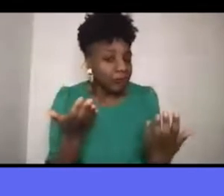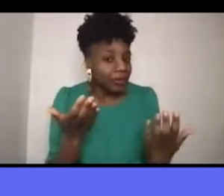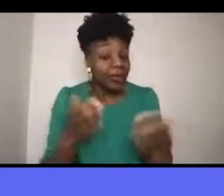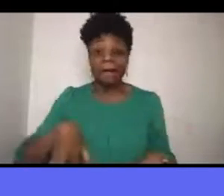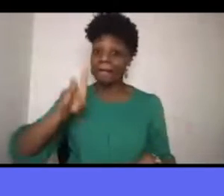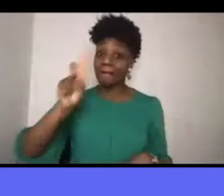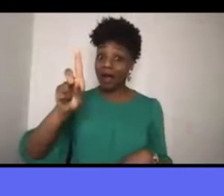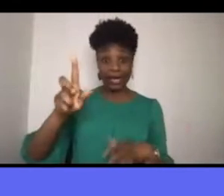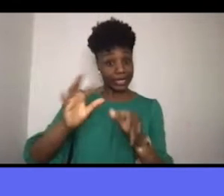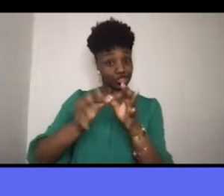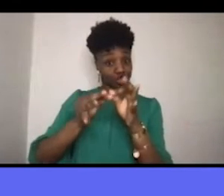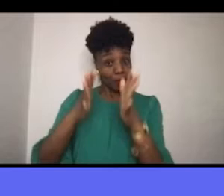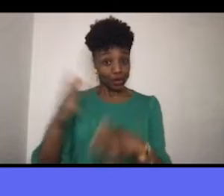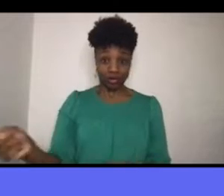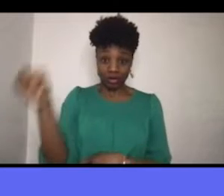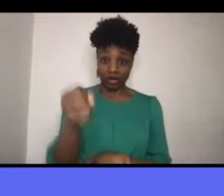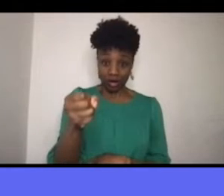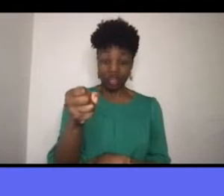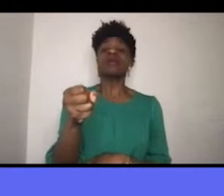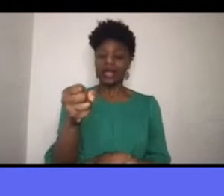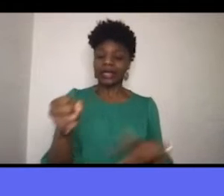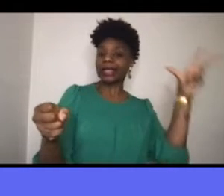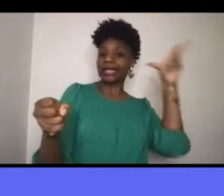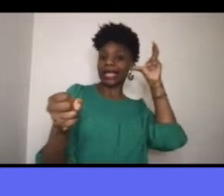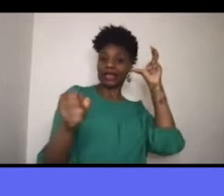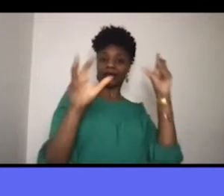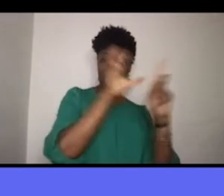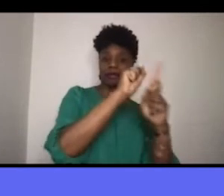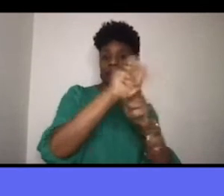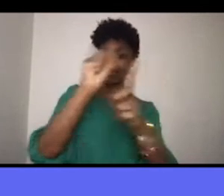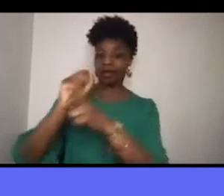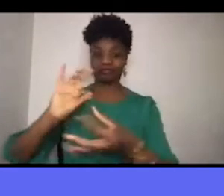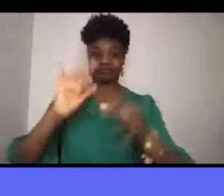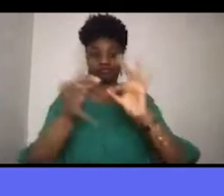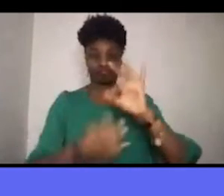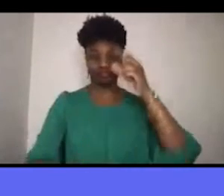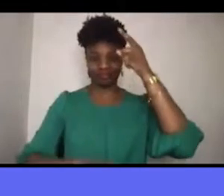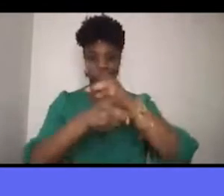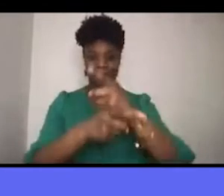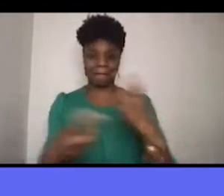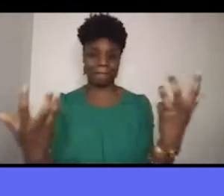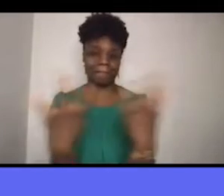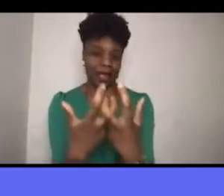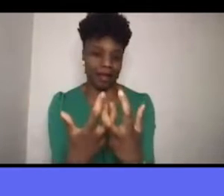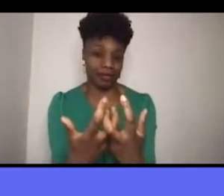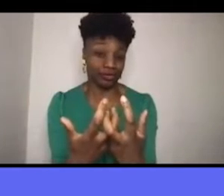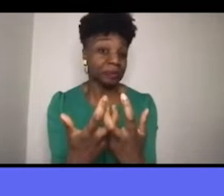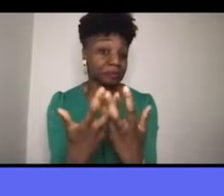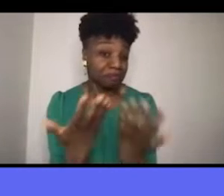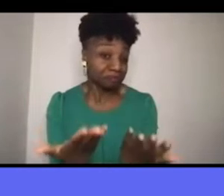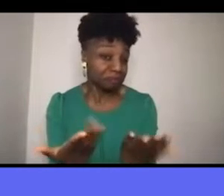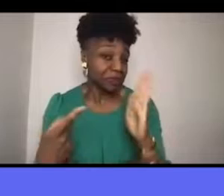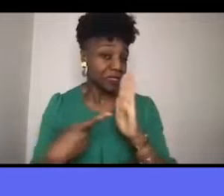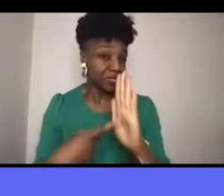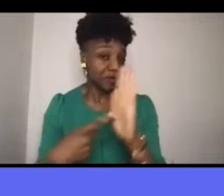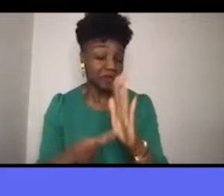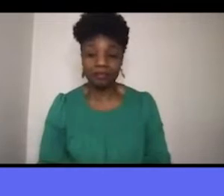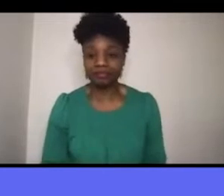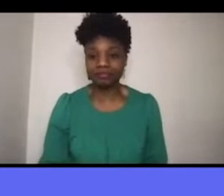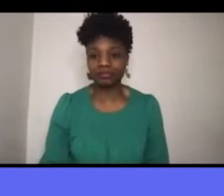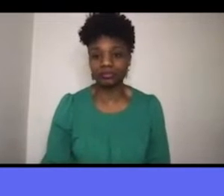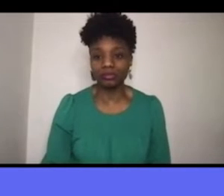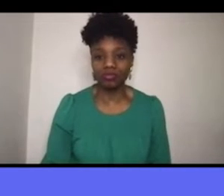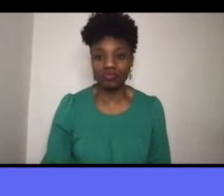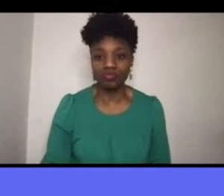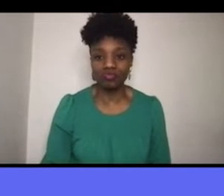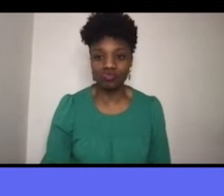and, obey the appropriate context, word, and meaning. So that now that brings